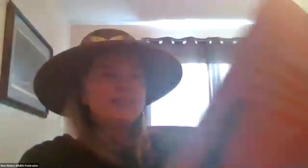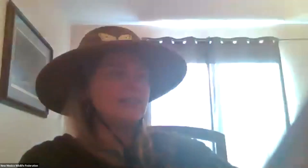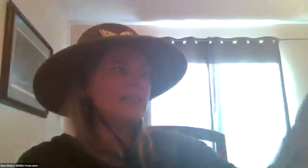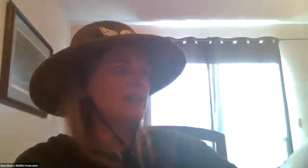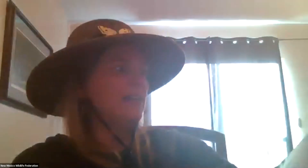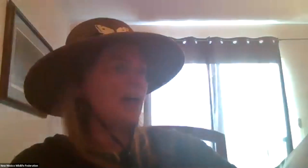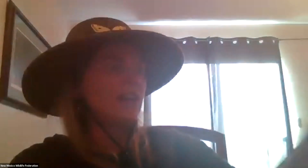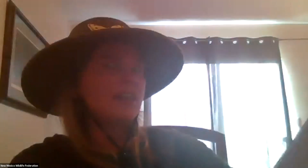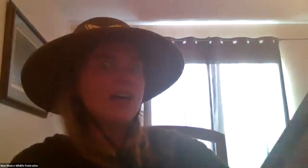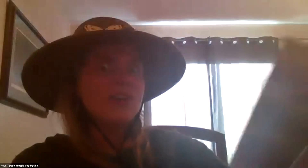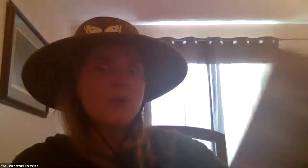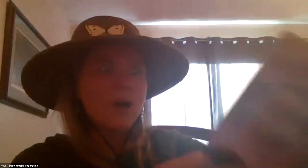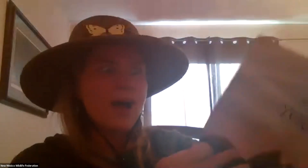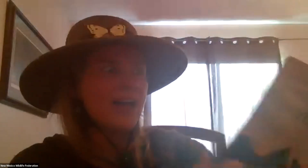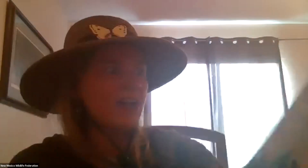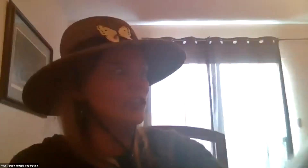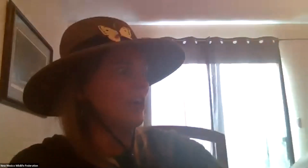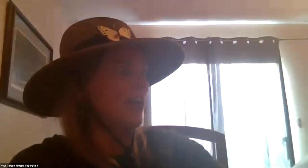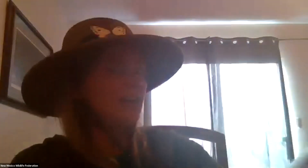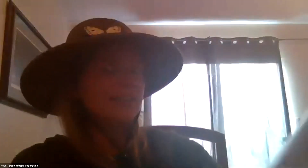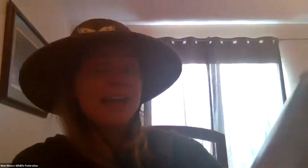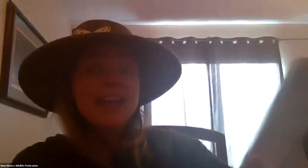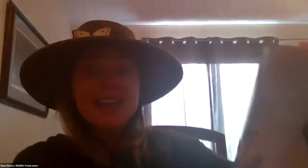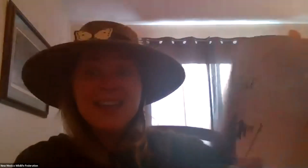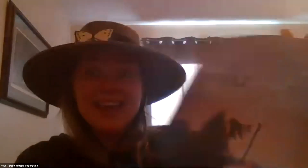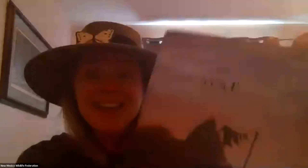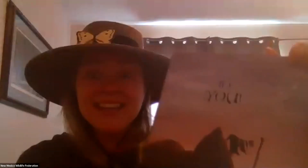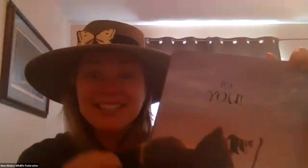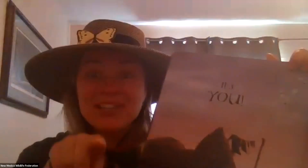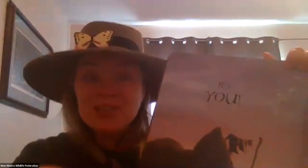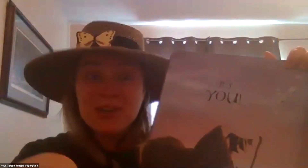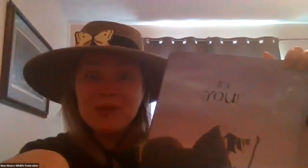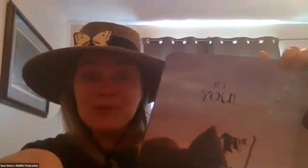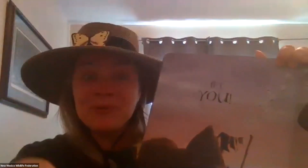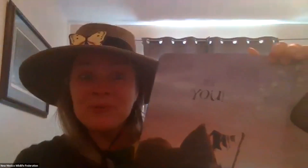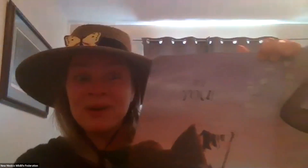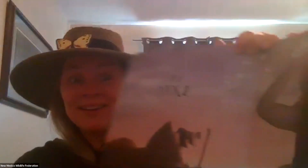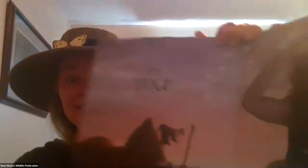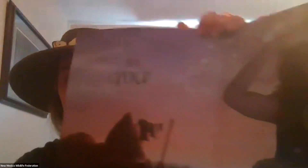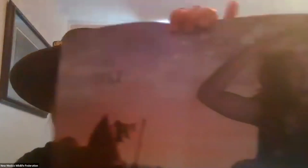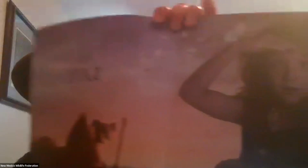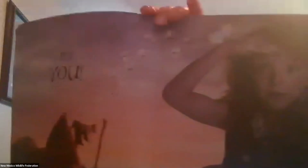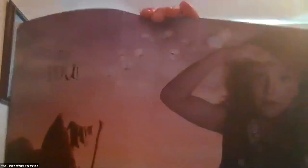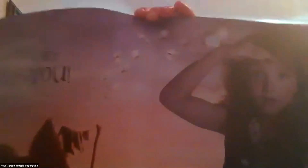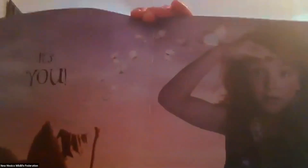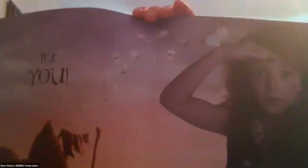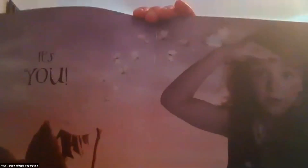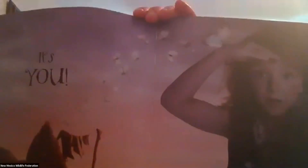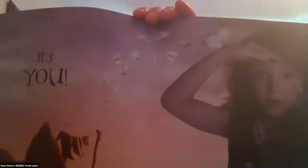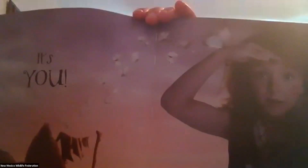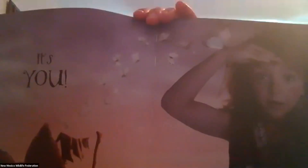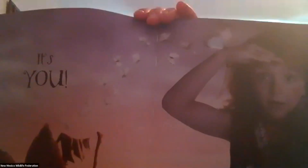I've seen another wild child. It's you.